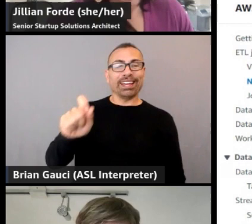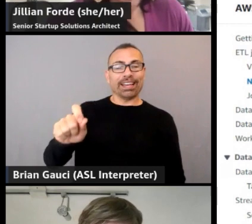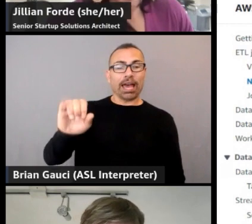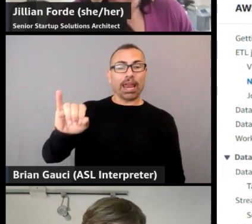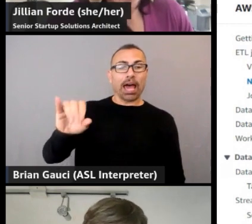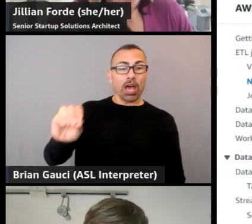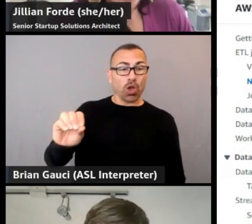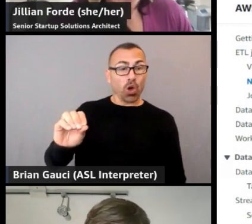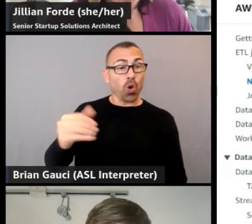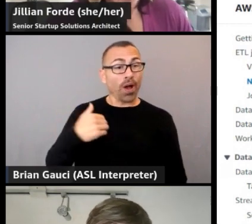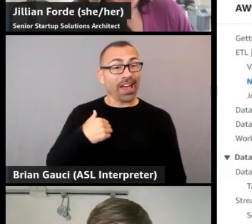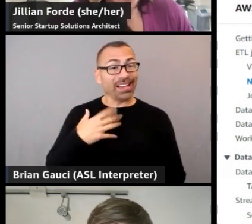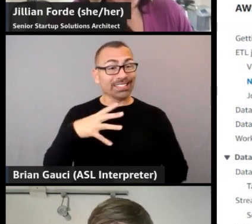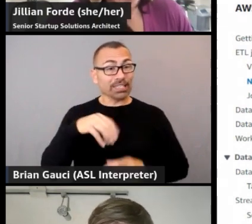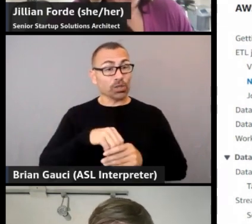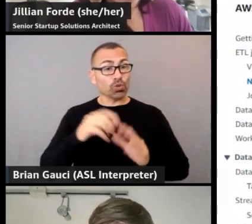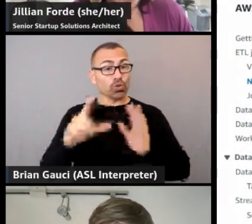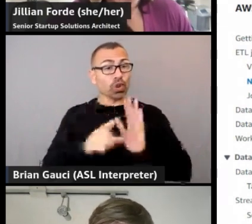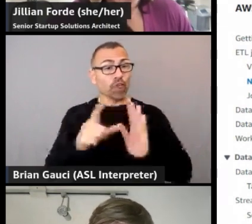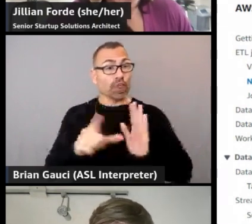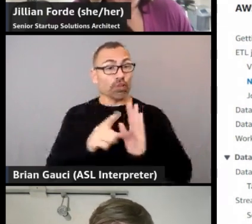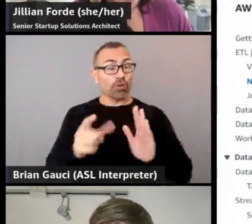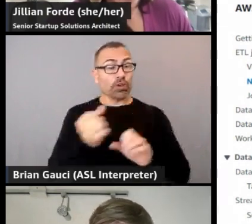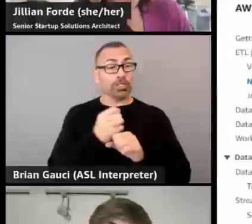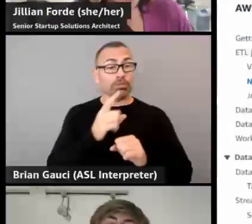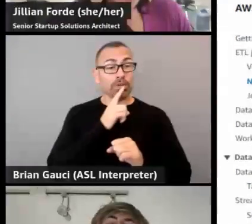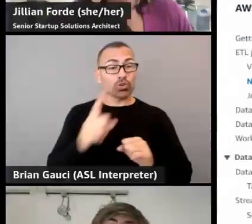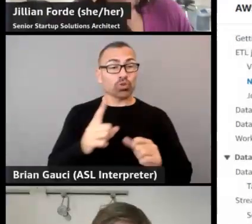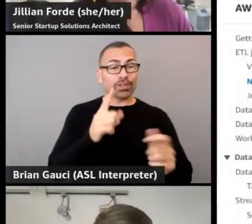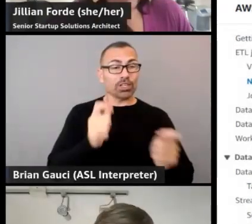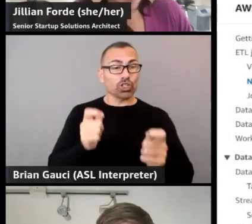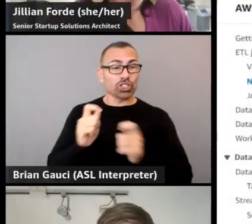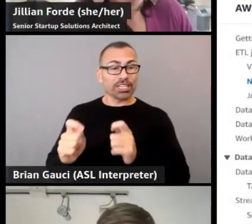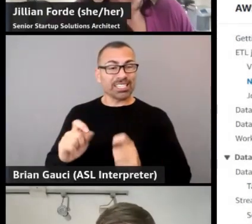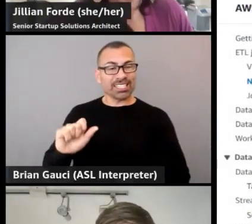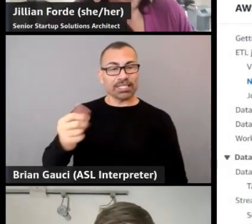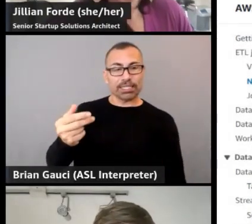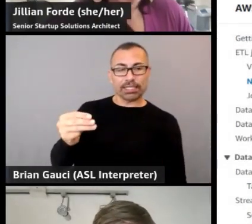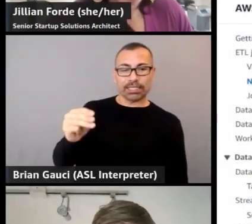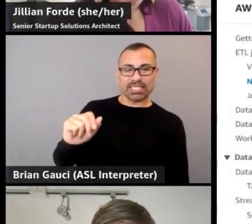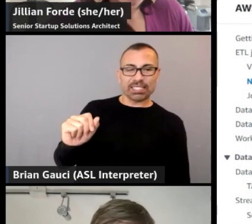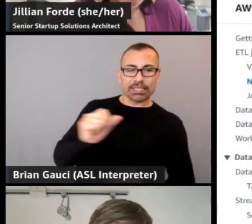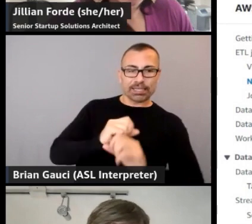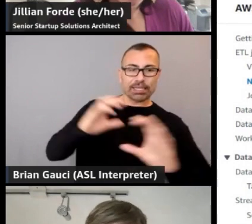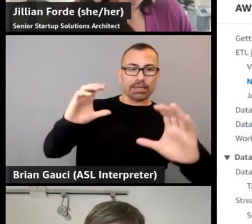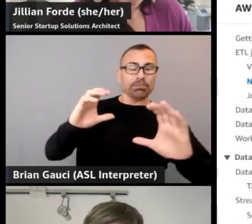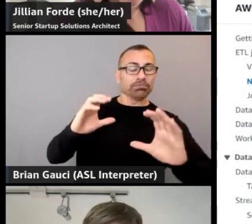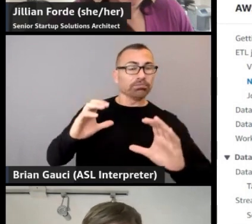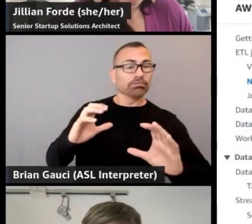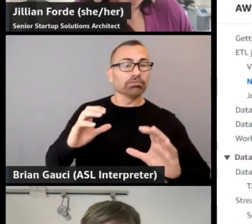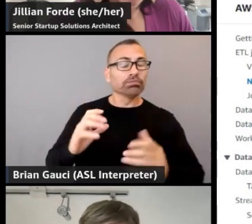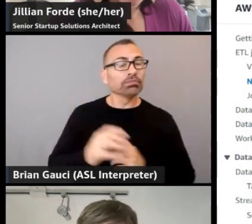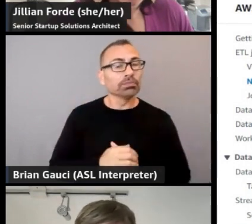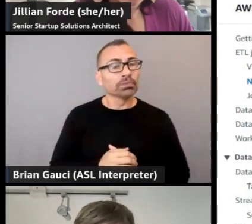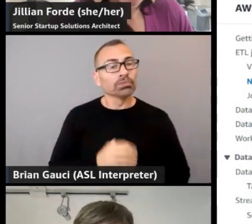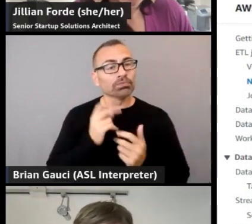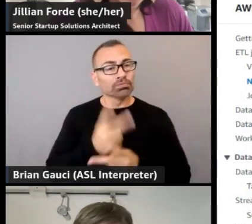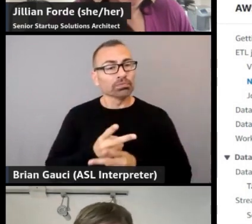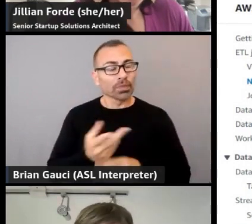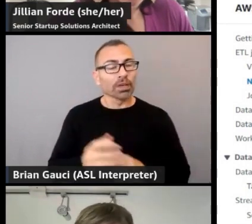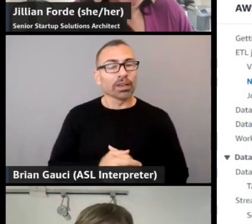the schema, the changes of the schemas are accounted for. And this is, again, it's a fast